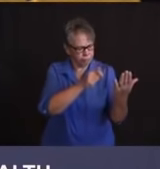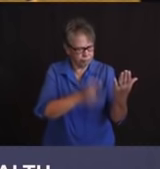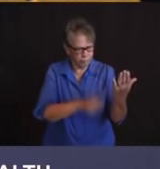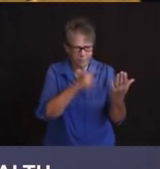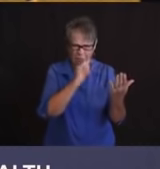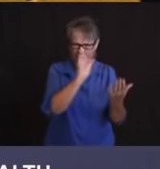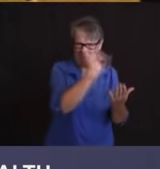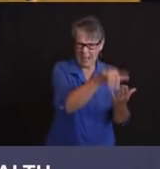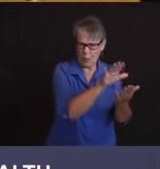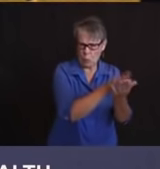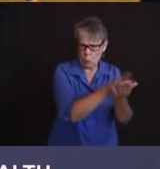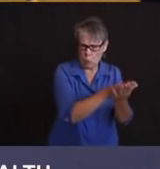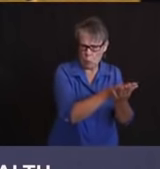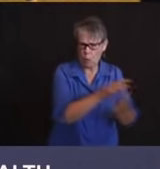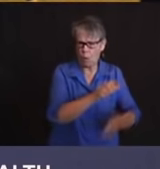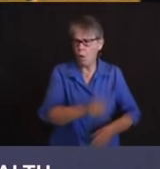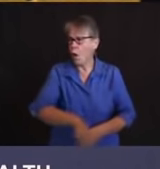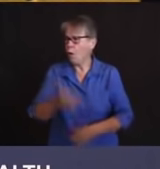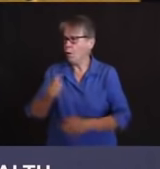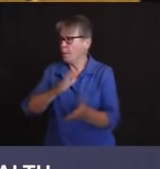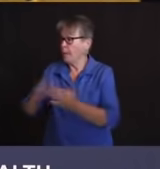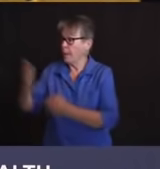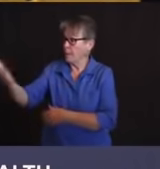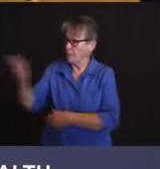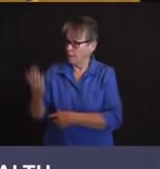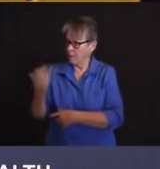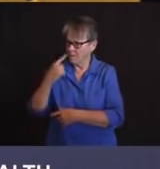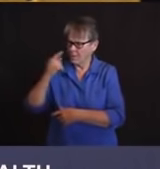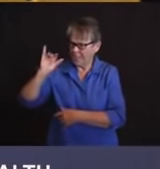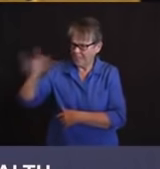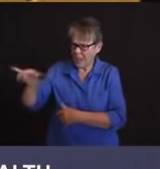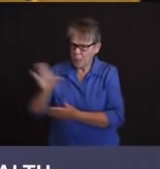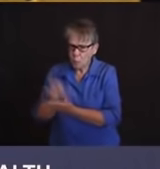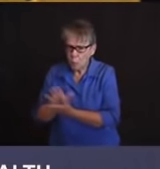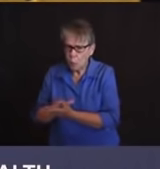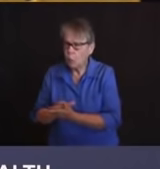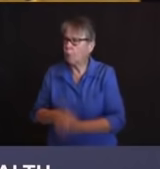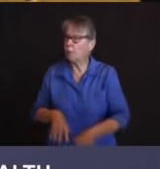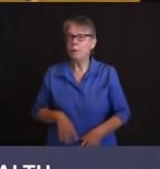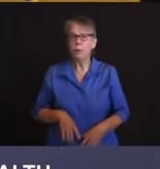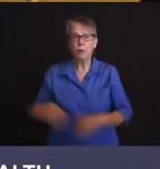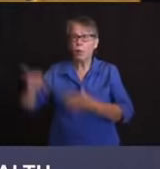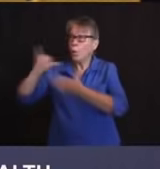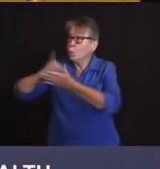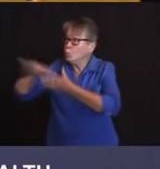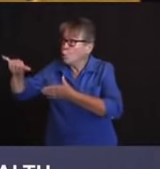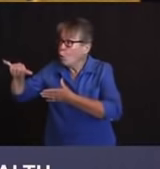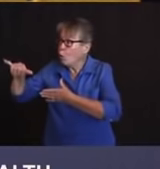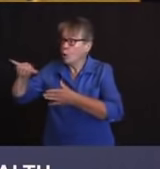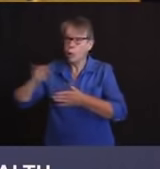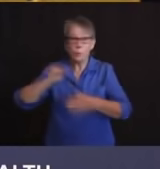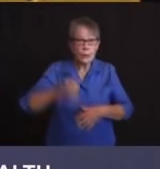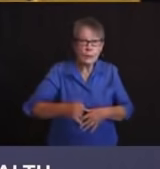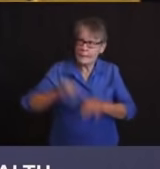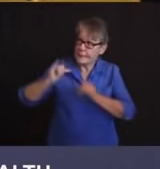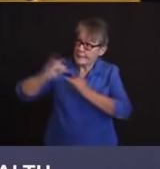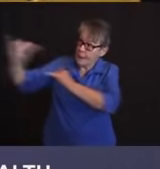I view that as an asset for us right now. Thank you. But again, can we bring that up on Friday, Dan? Thank you.